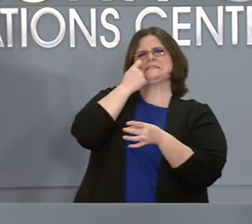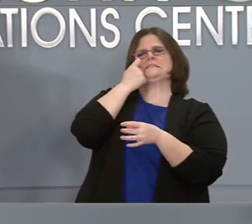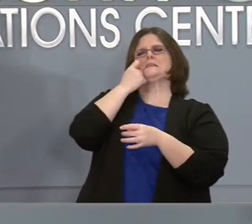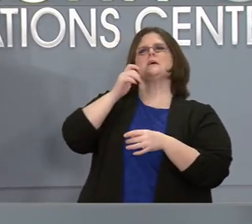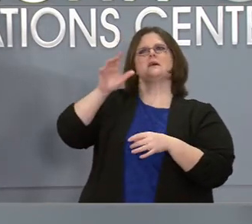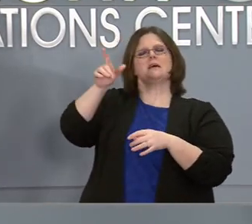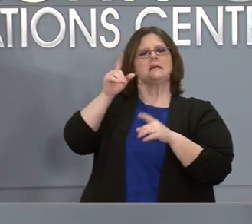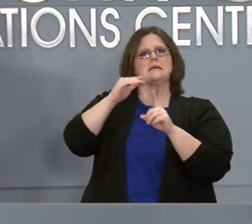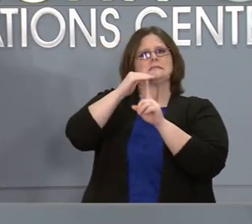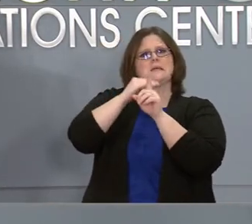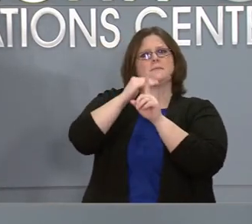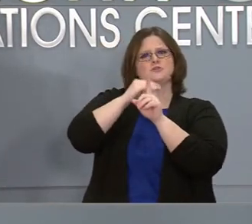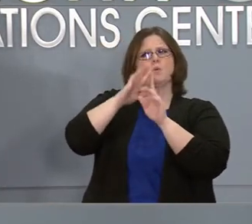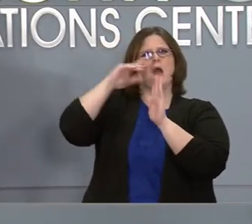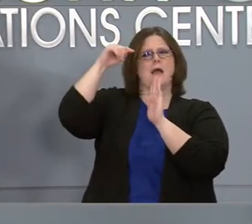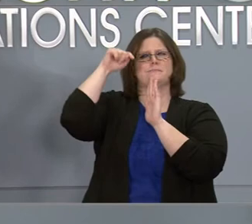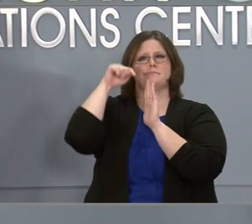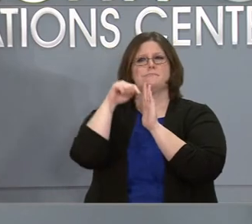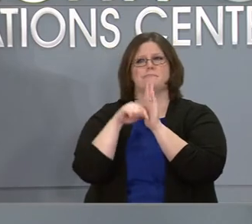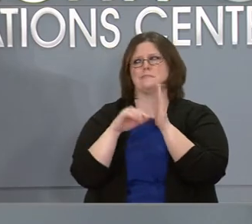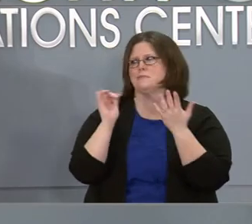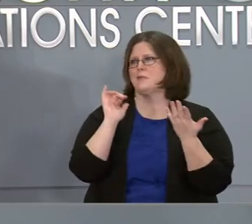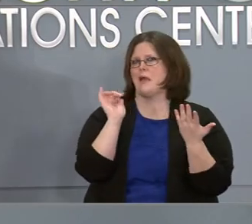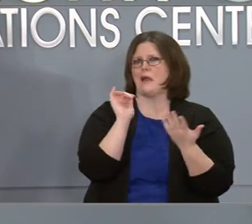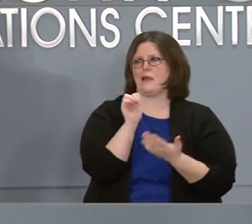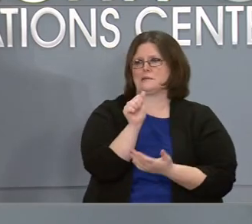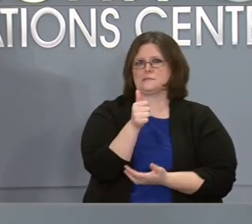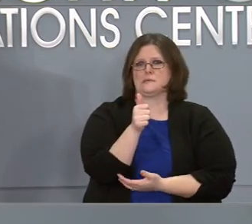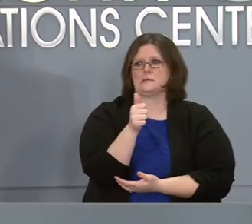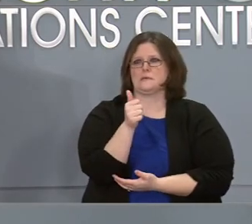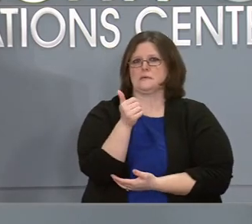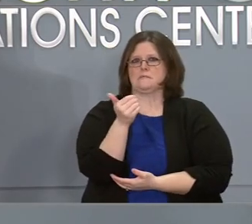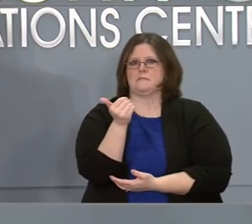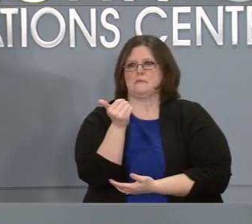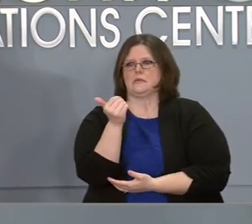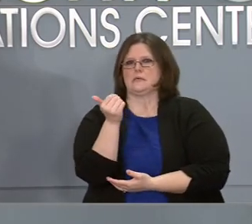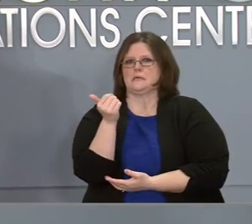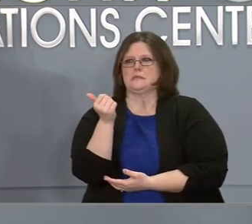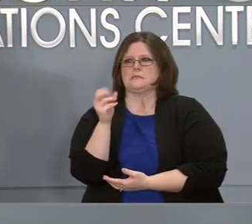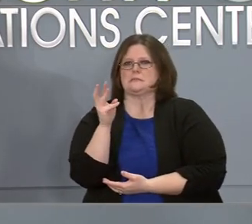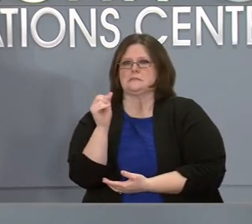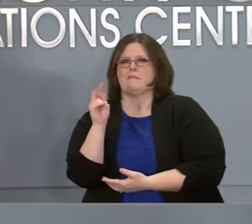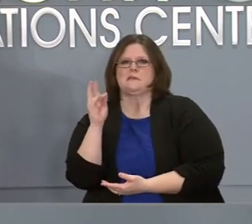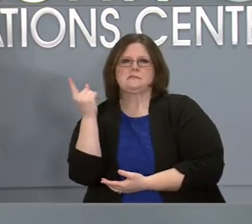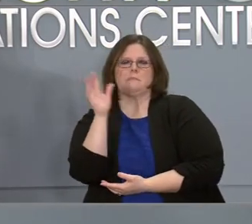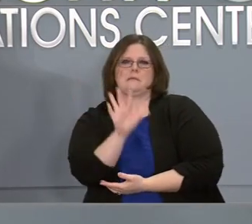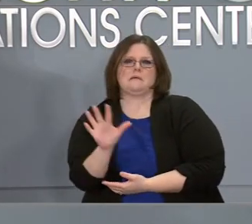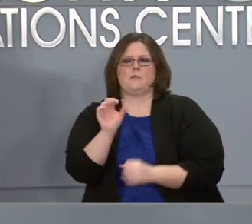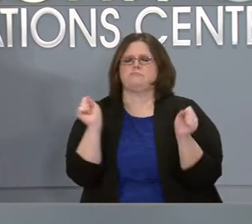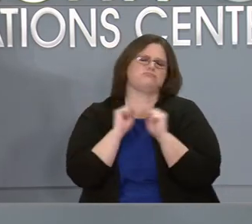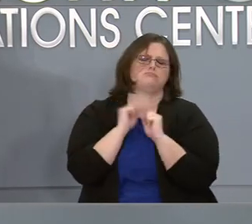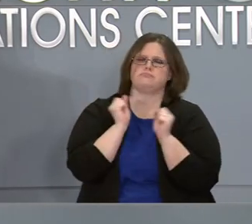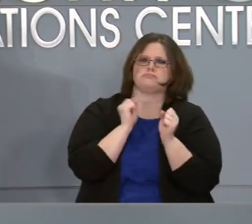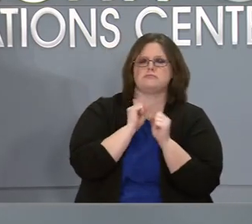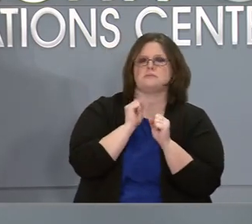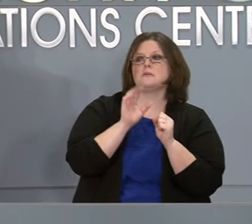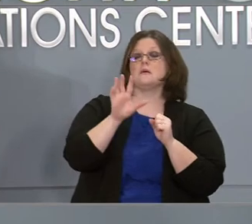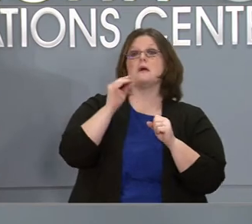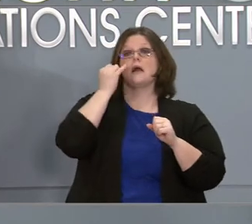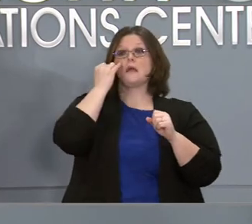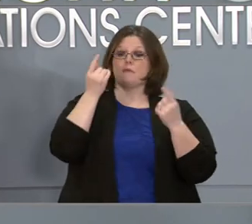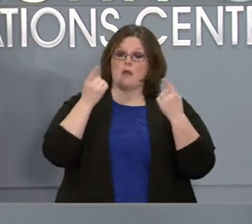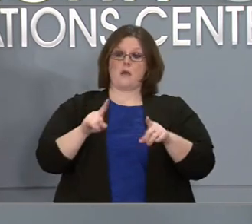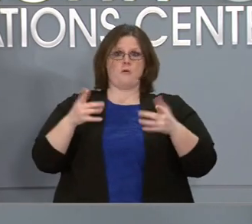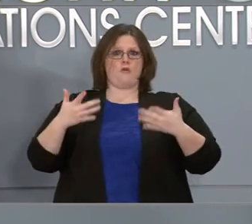down into the teens, I think, on Saturday night. So it's going to get very cold. And if you have people who have lost